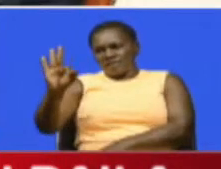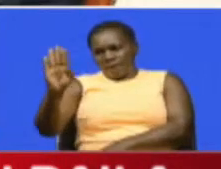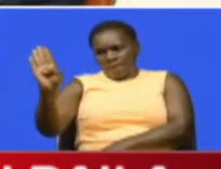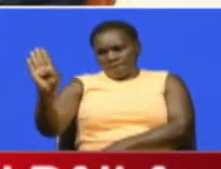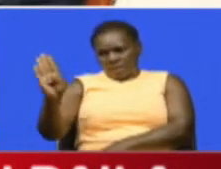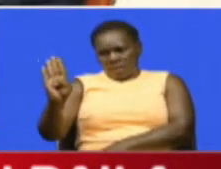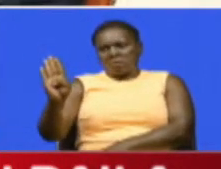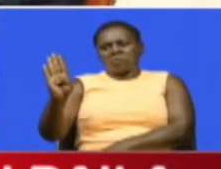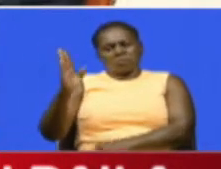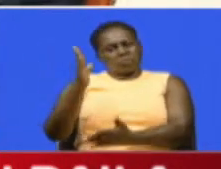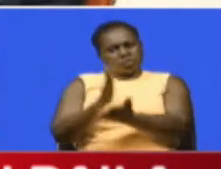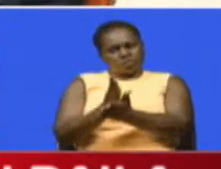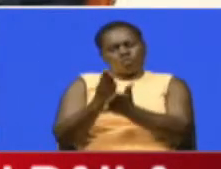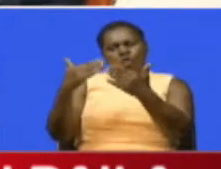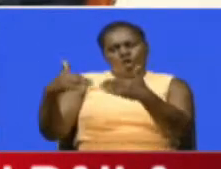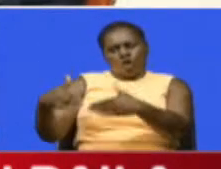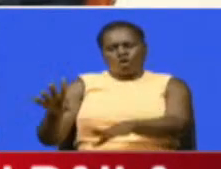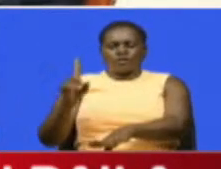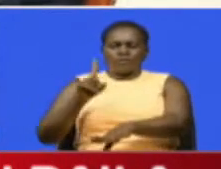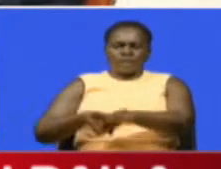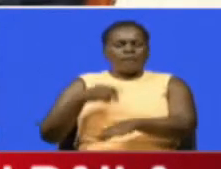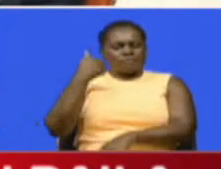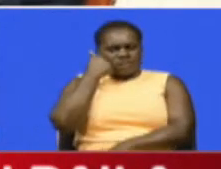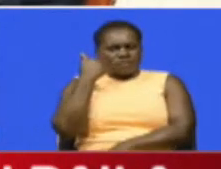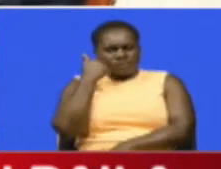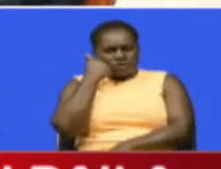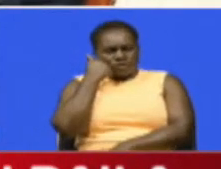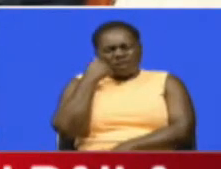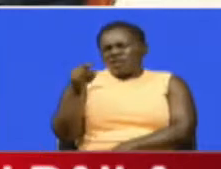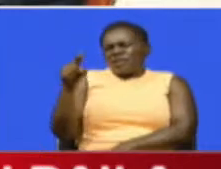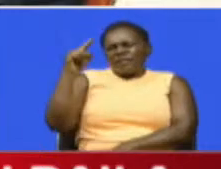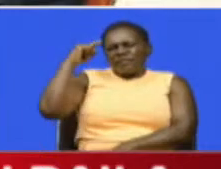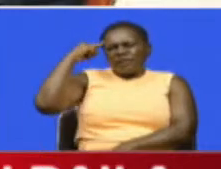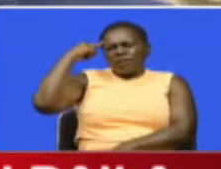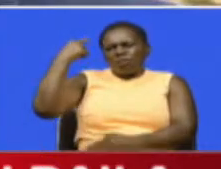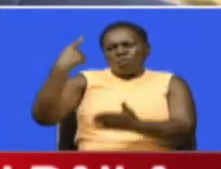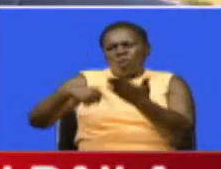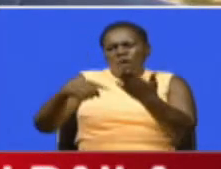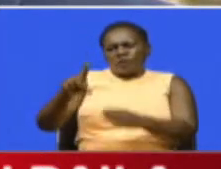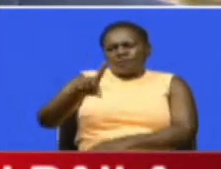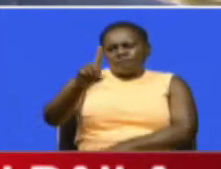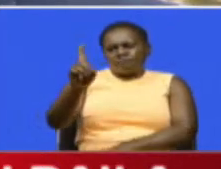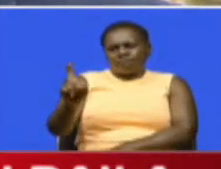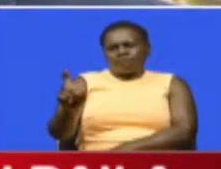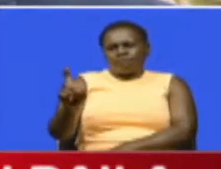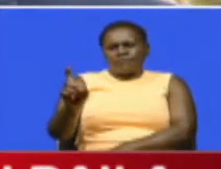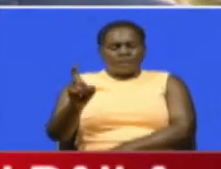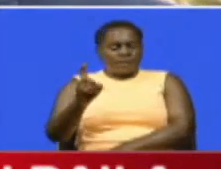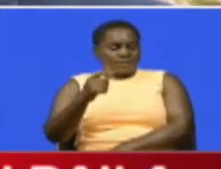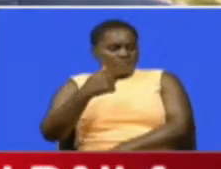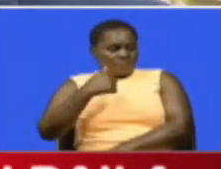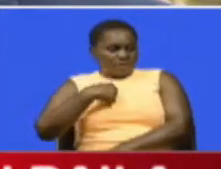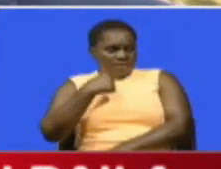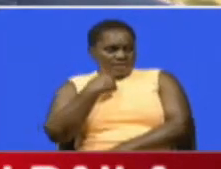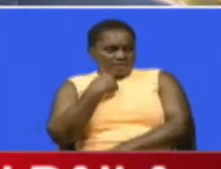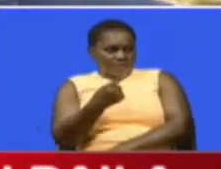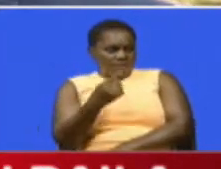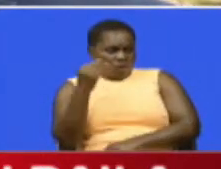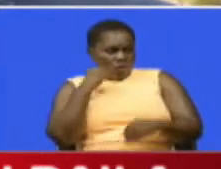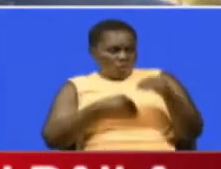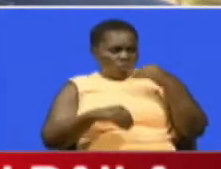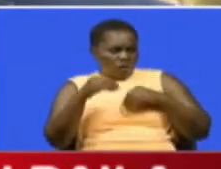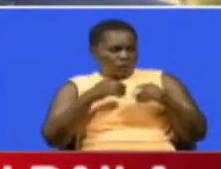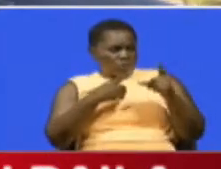shillings has been lost during this pandemic period. I don't know what your thoughts are on that. Of course, I've said that corruption must